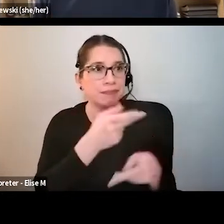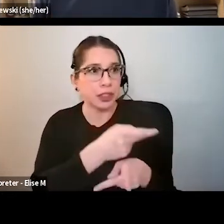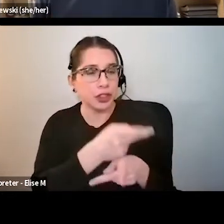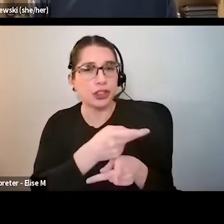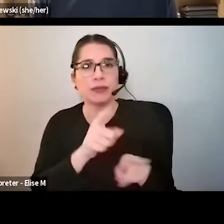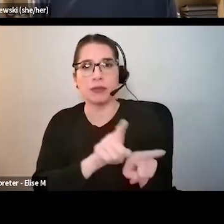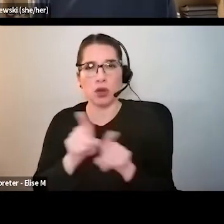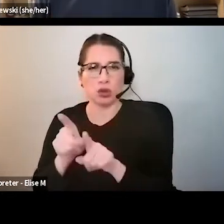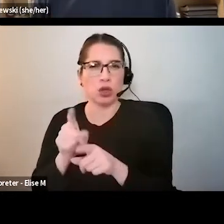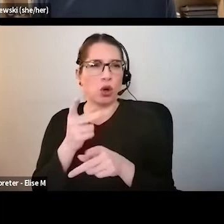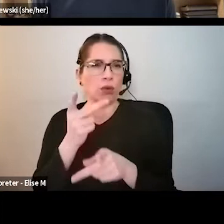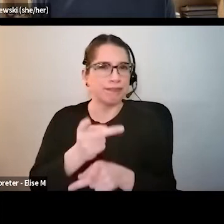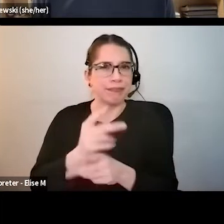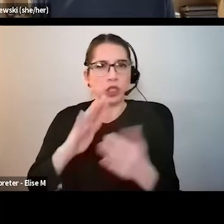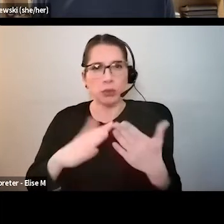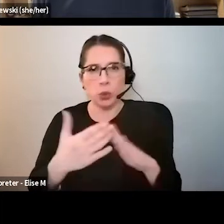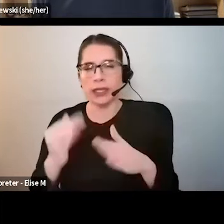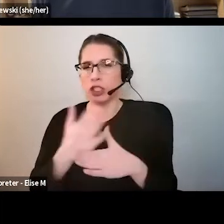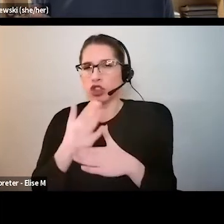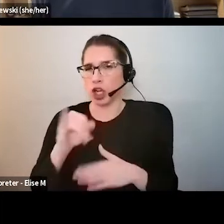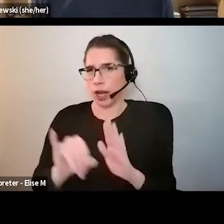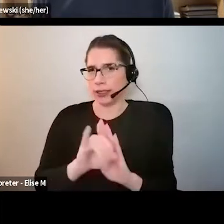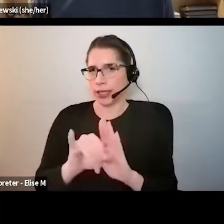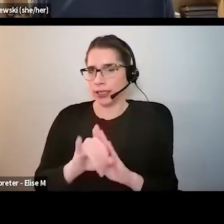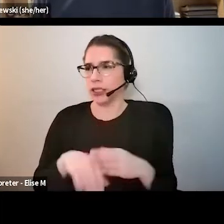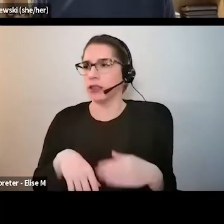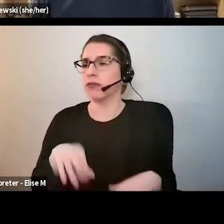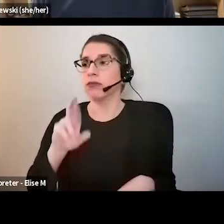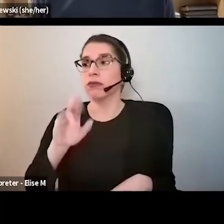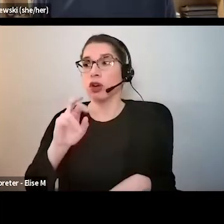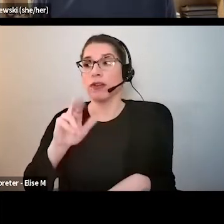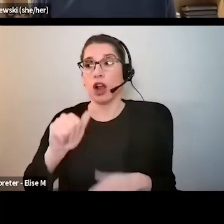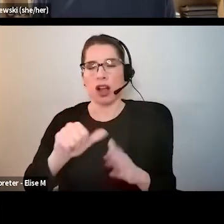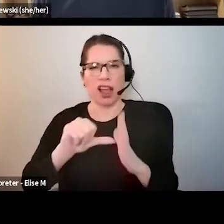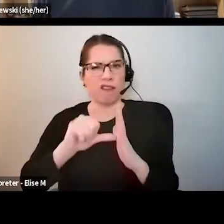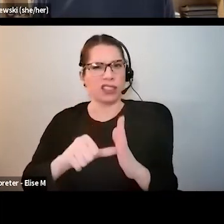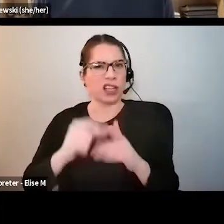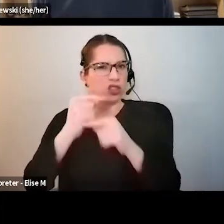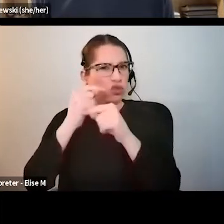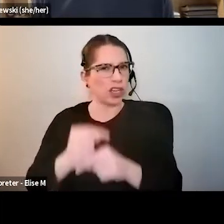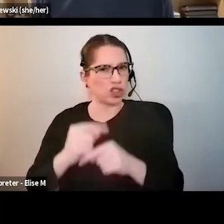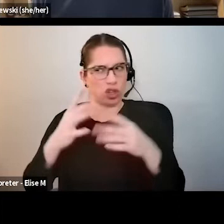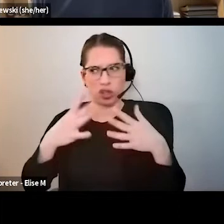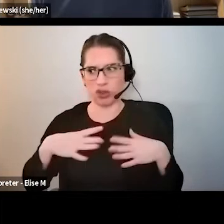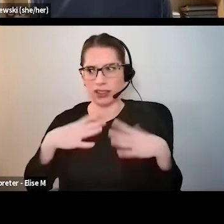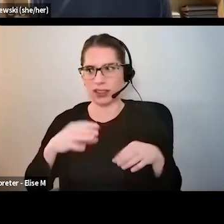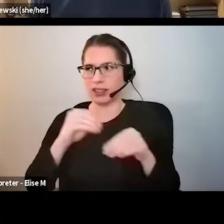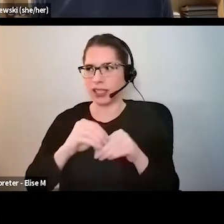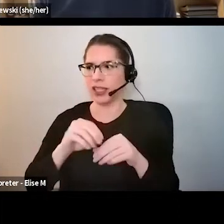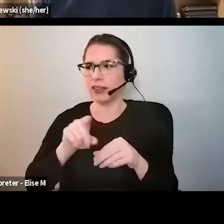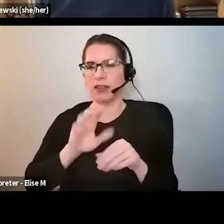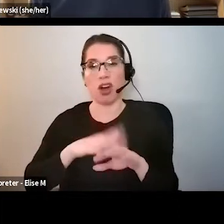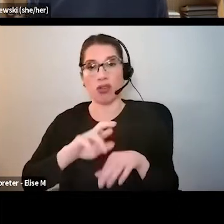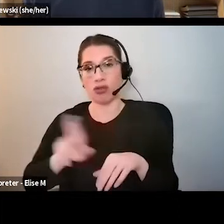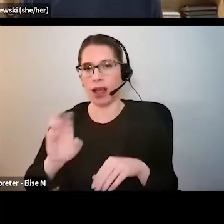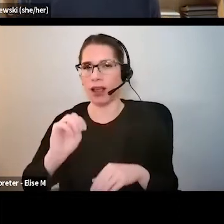shared identity. Rivera emphasizes traditional dress and furnishings in the painting of Modesta on the right